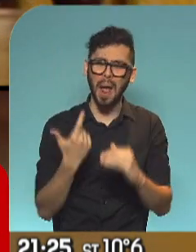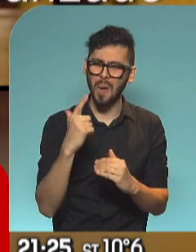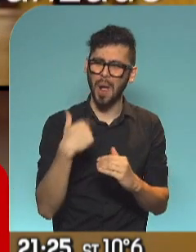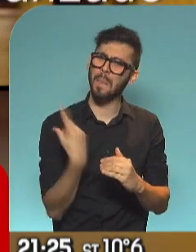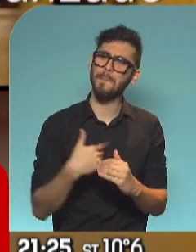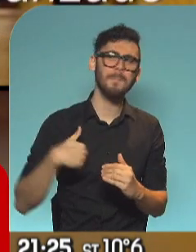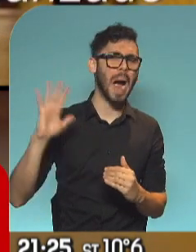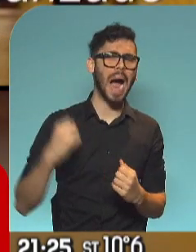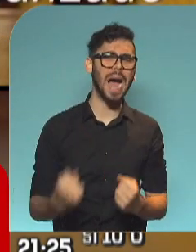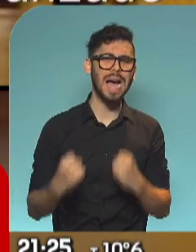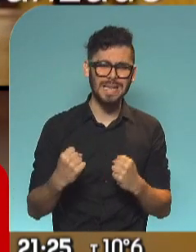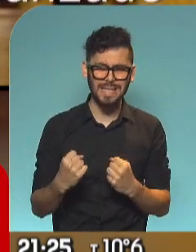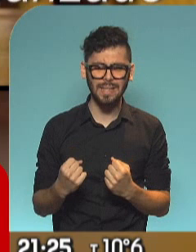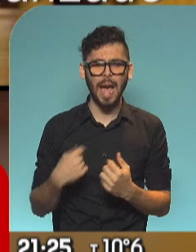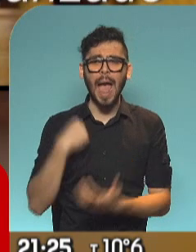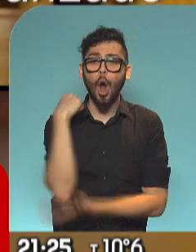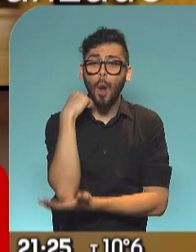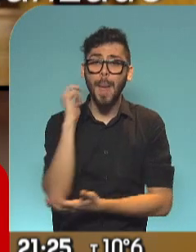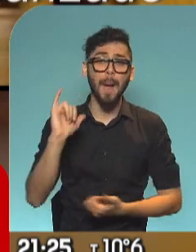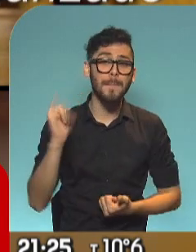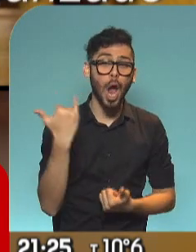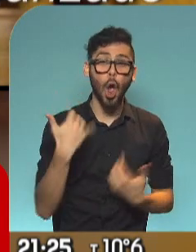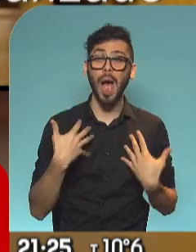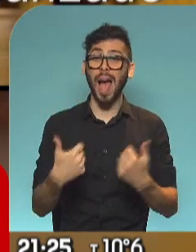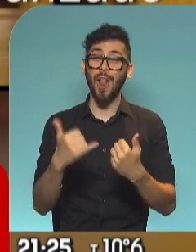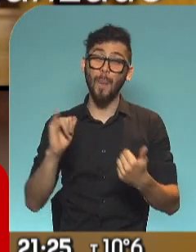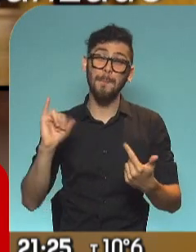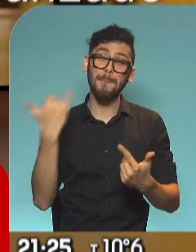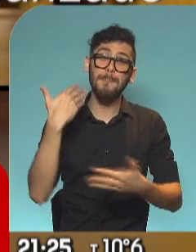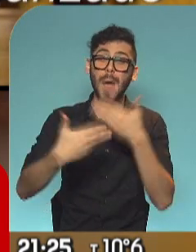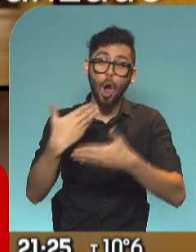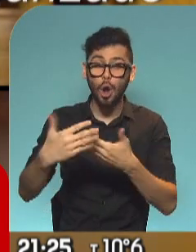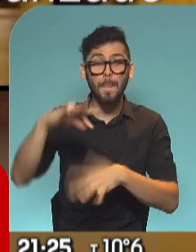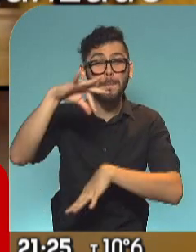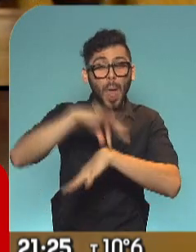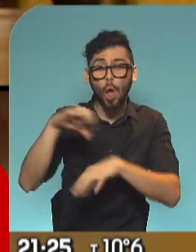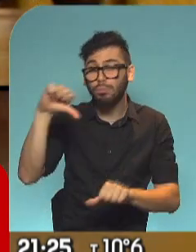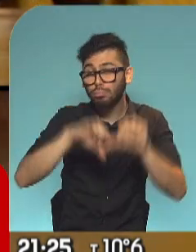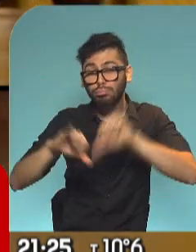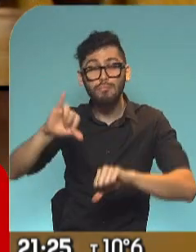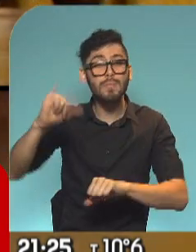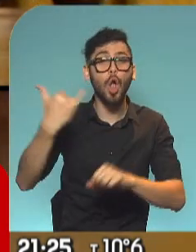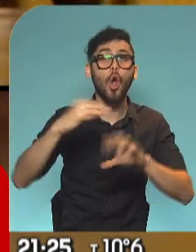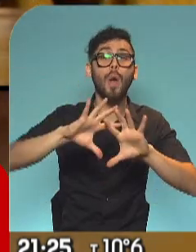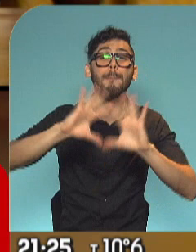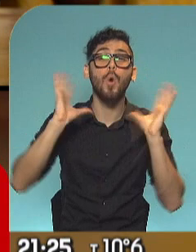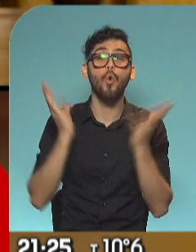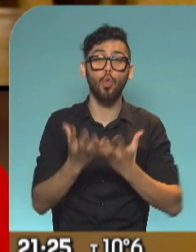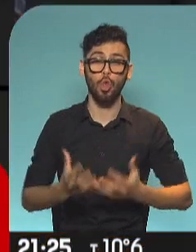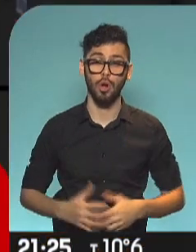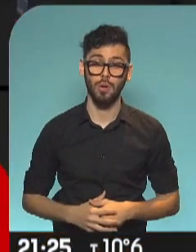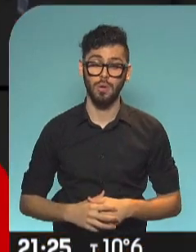We have the best economy, the most advanced healthcare, and the most talented doctors, scientists, and researchers anywhere in the